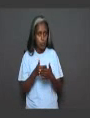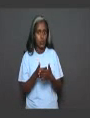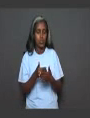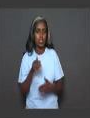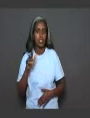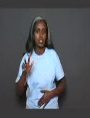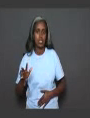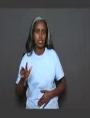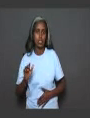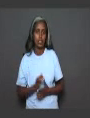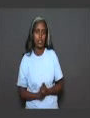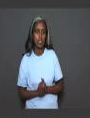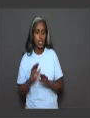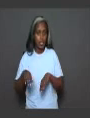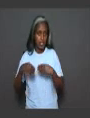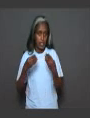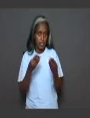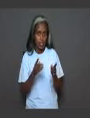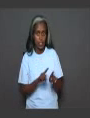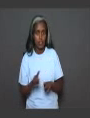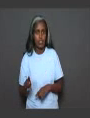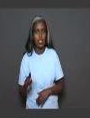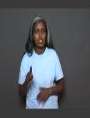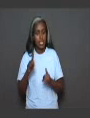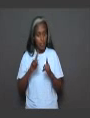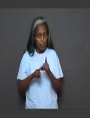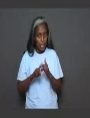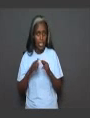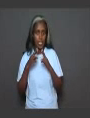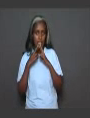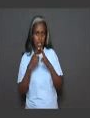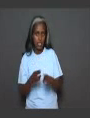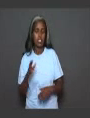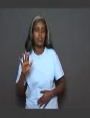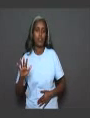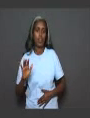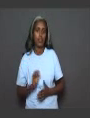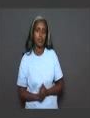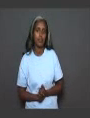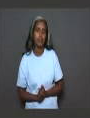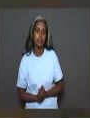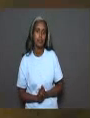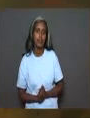3 gives us a final answer of 5.